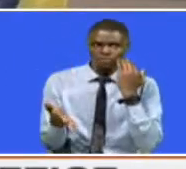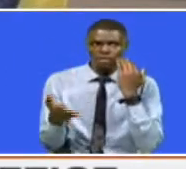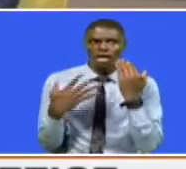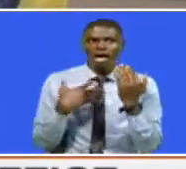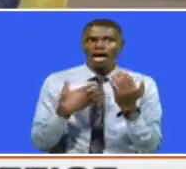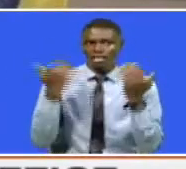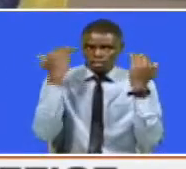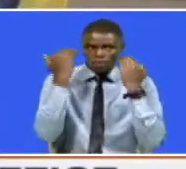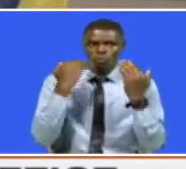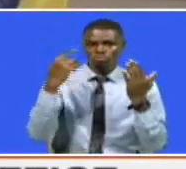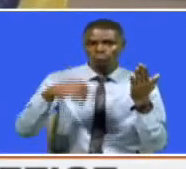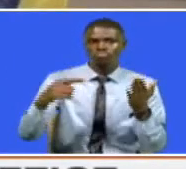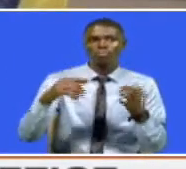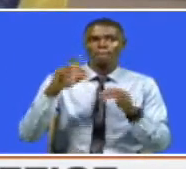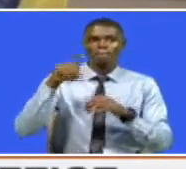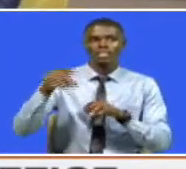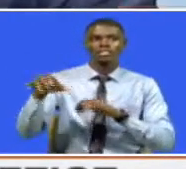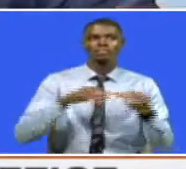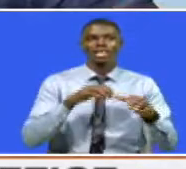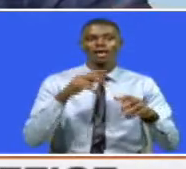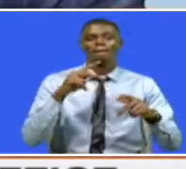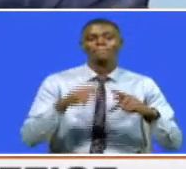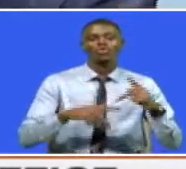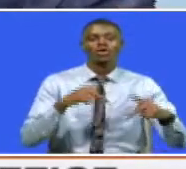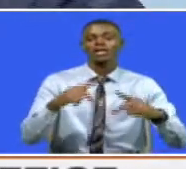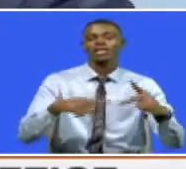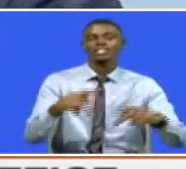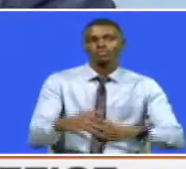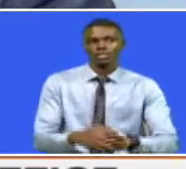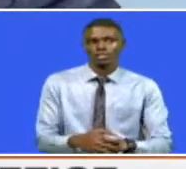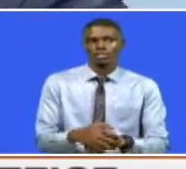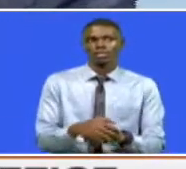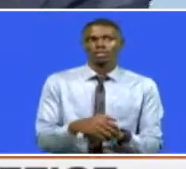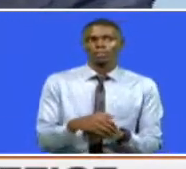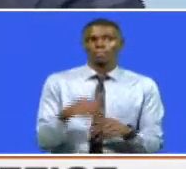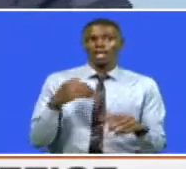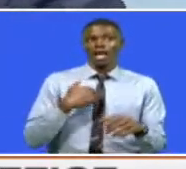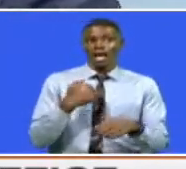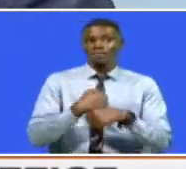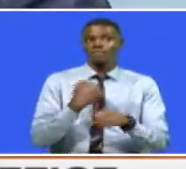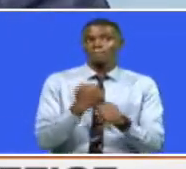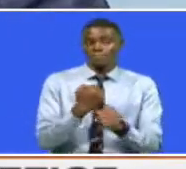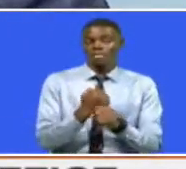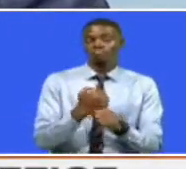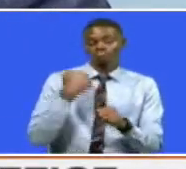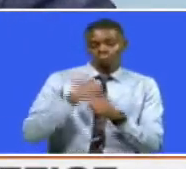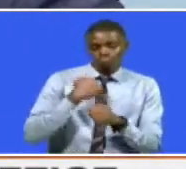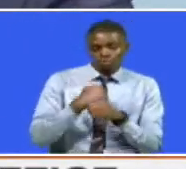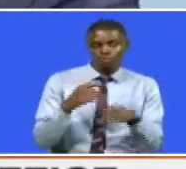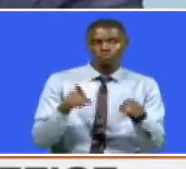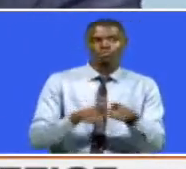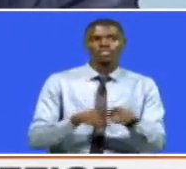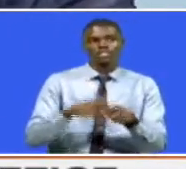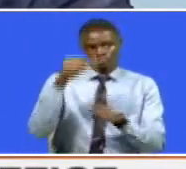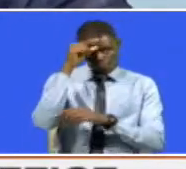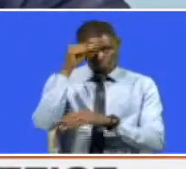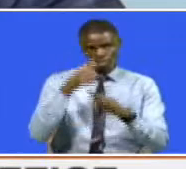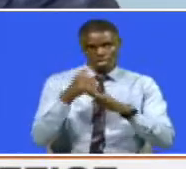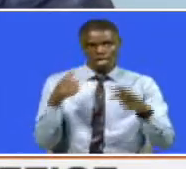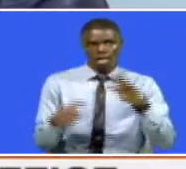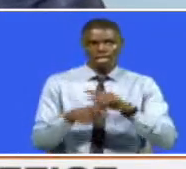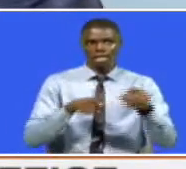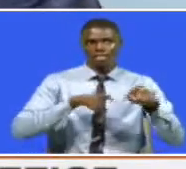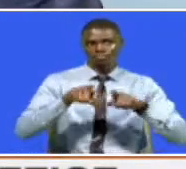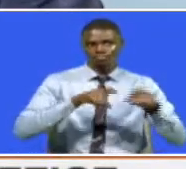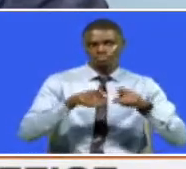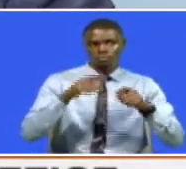court ruled that it has to be done progressively. In our belief, we have made deliberate efforts as government, under the guidance of His